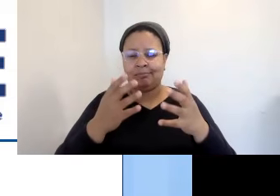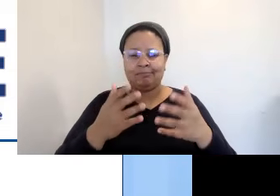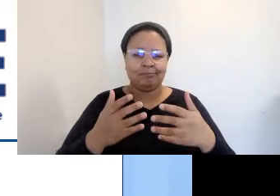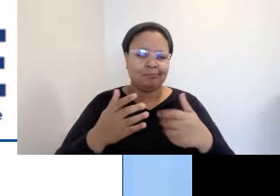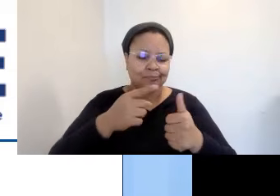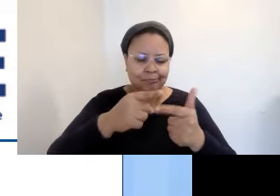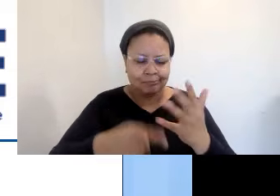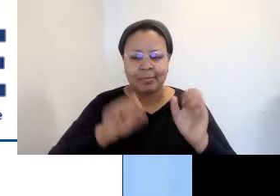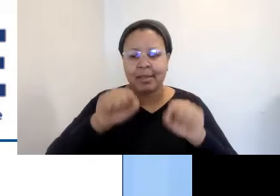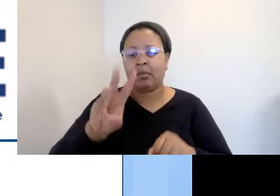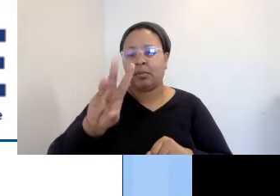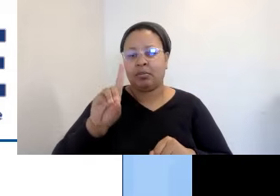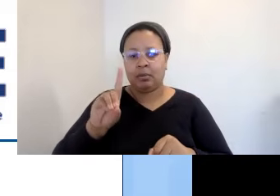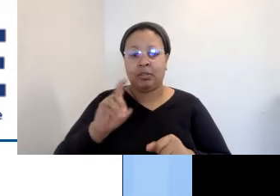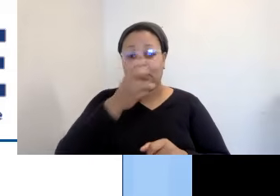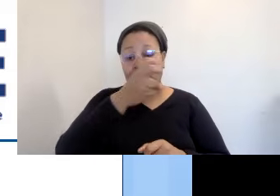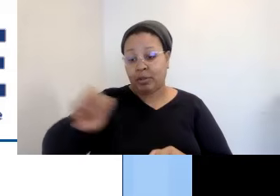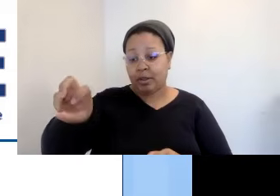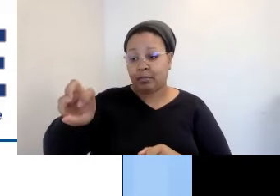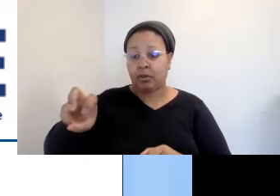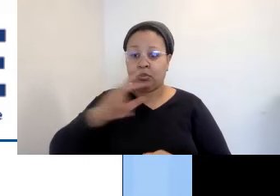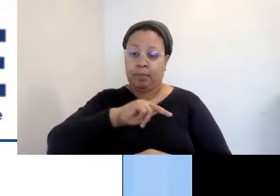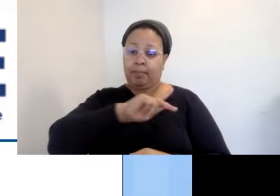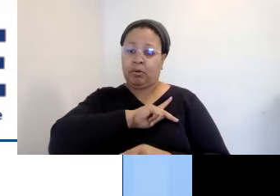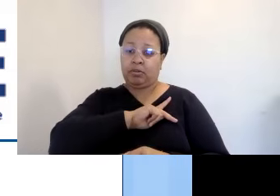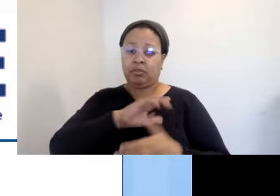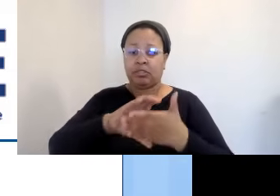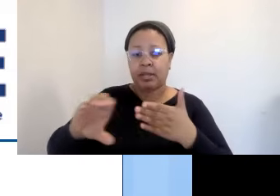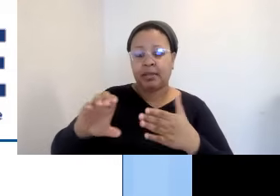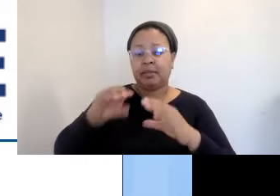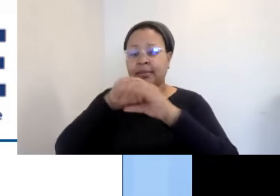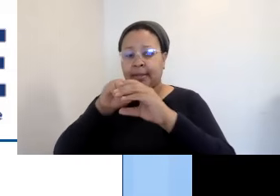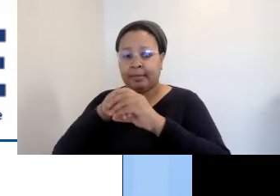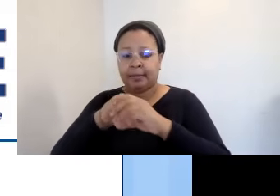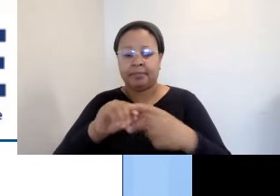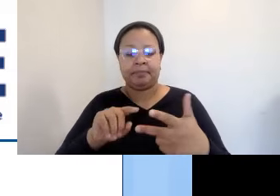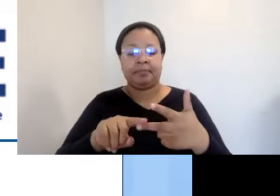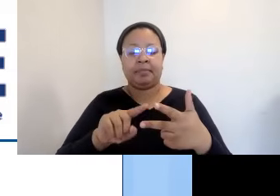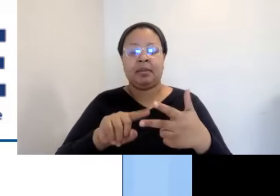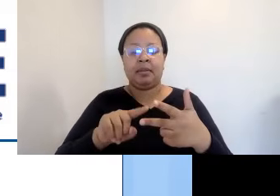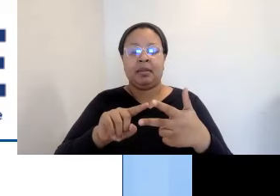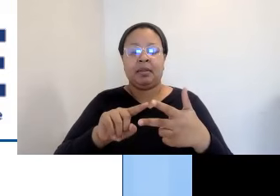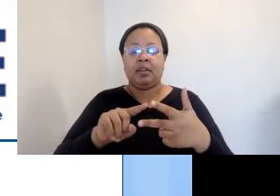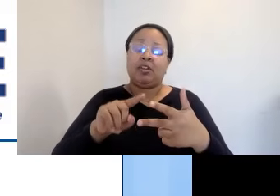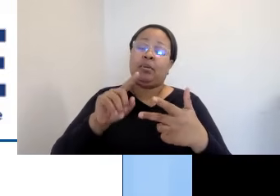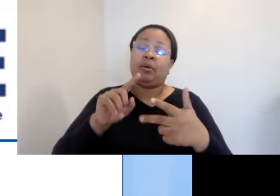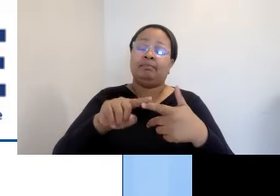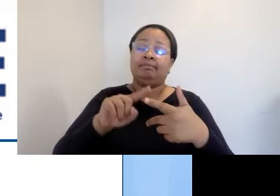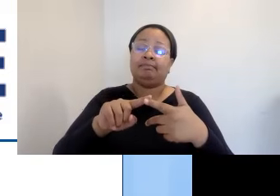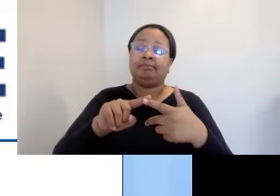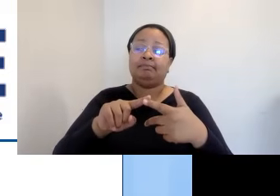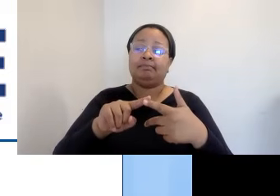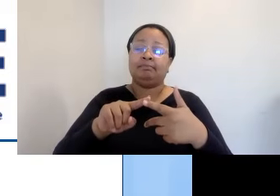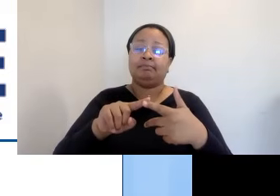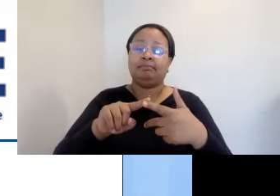money to a personal checking or savings. You can have a third-party check issue. You can transfer to a stable card. We'll